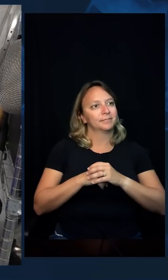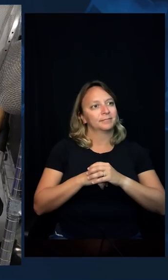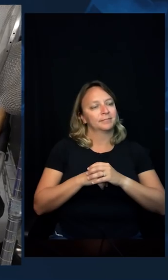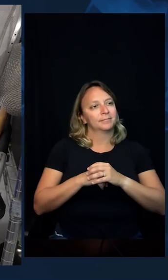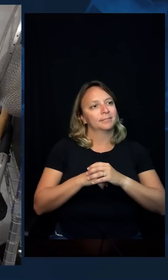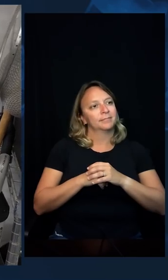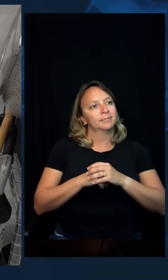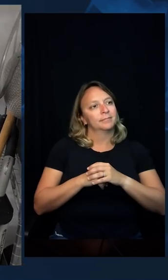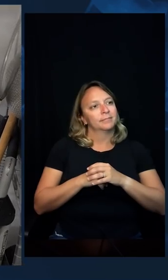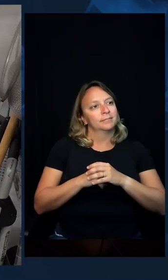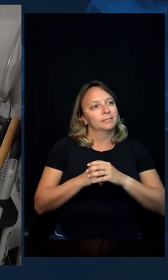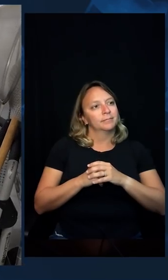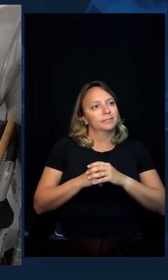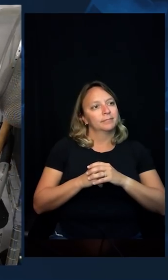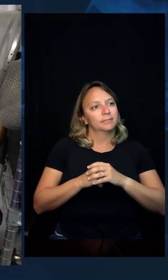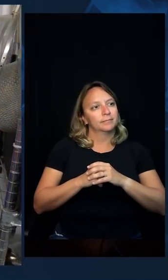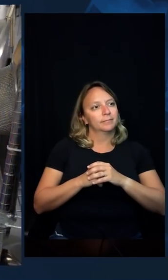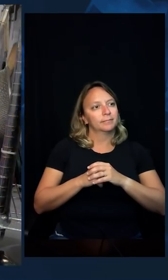there.